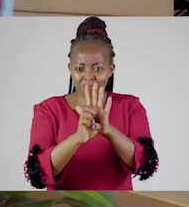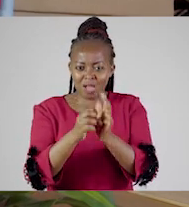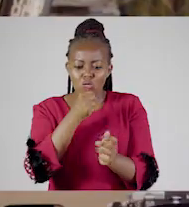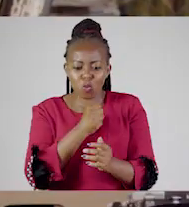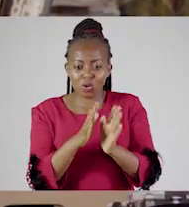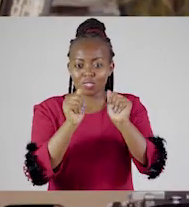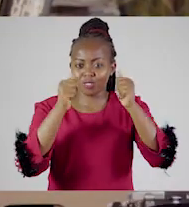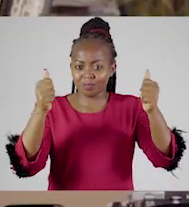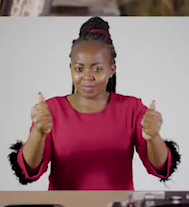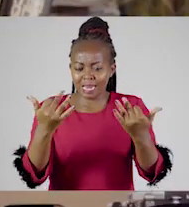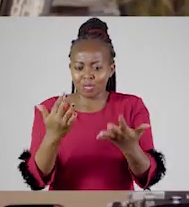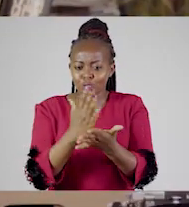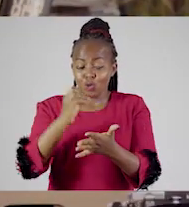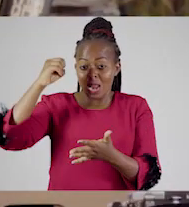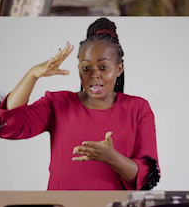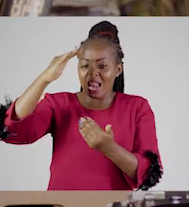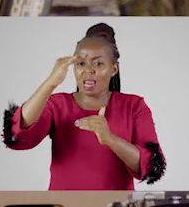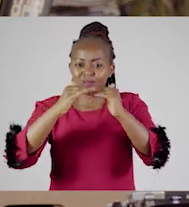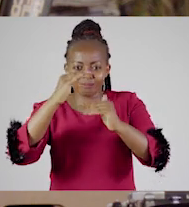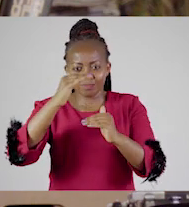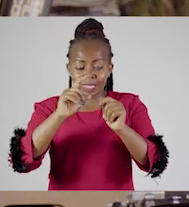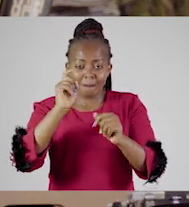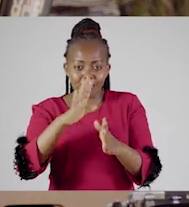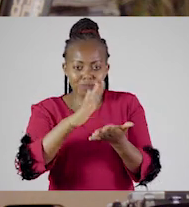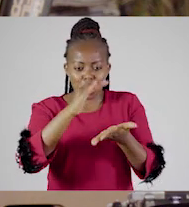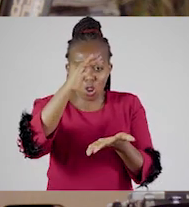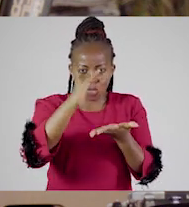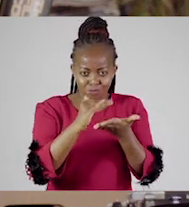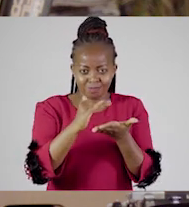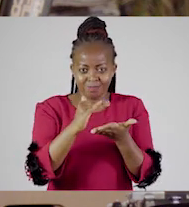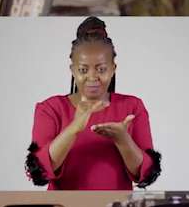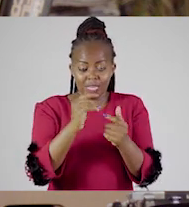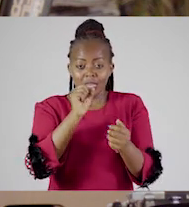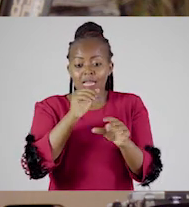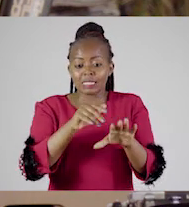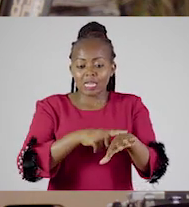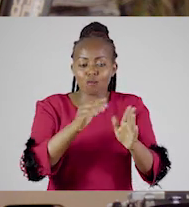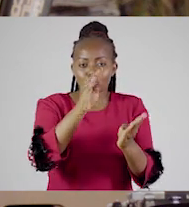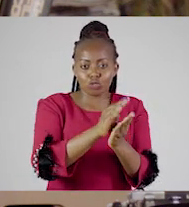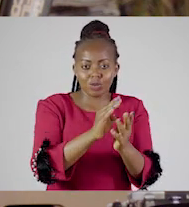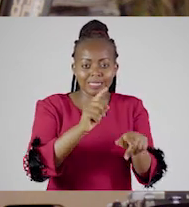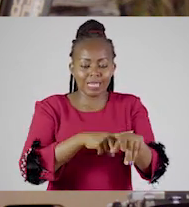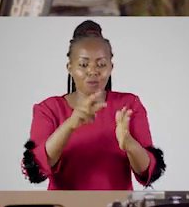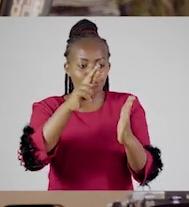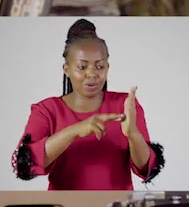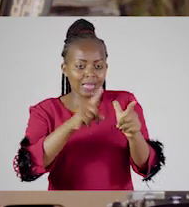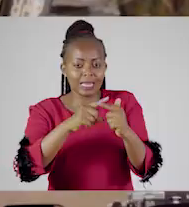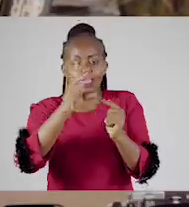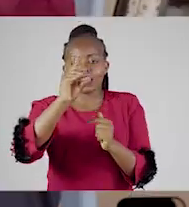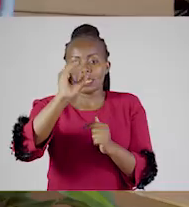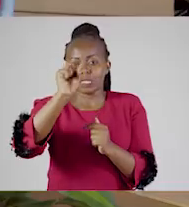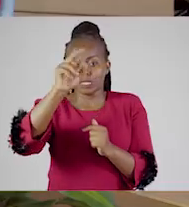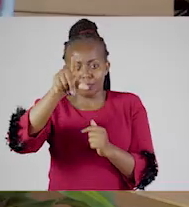ones. Yeah. Yeah. So lighting levels should be kept as low as practically possible in storage, reading, and display